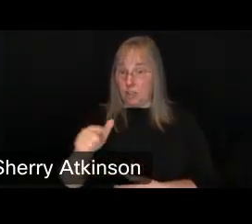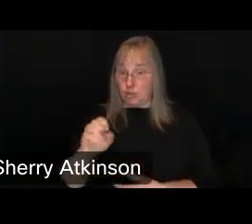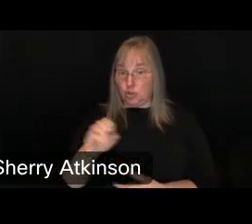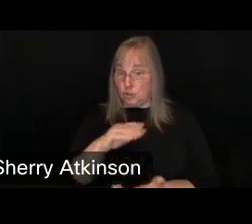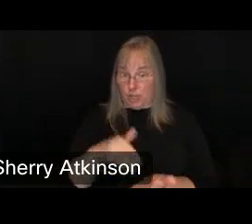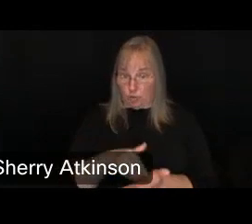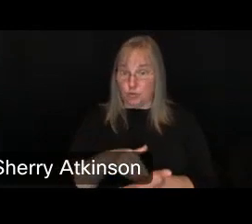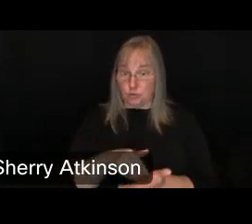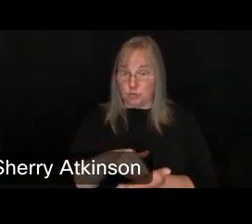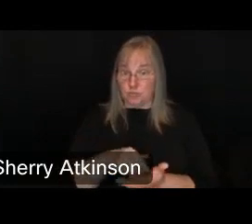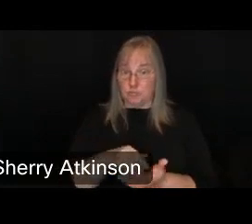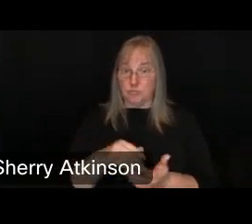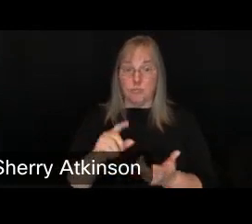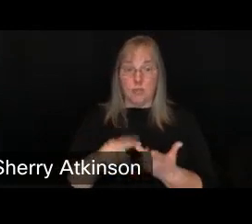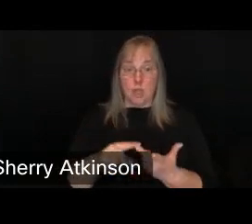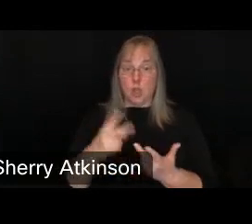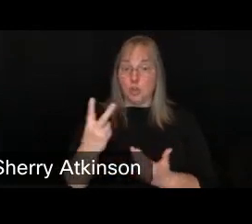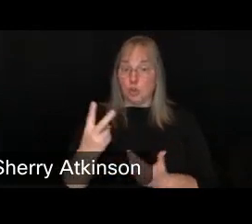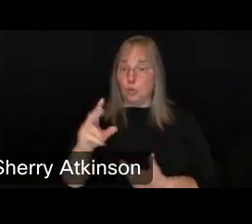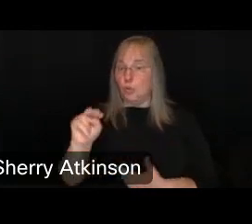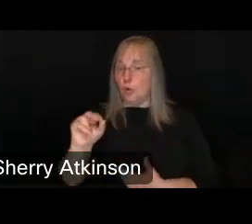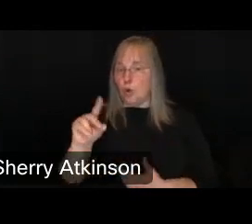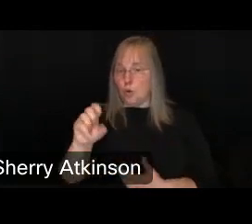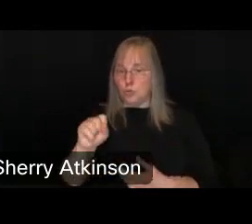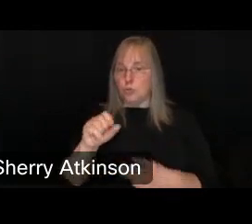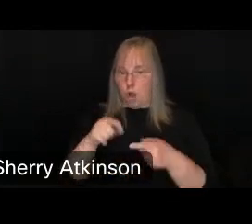also have 2 nodes along Route 1,